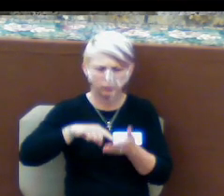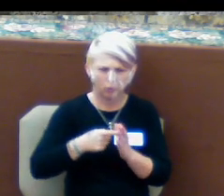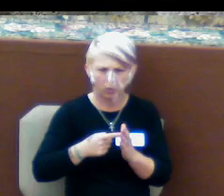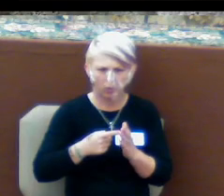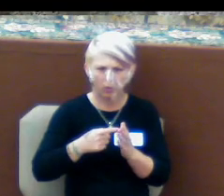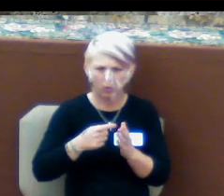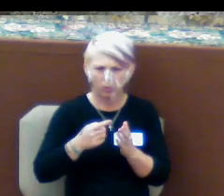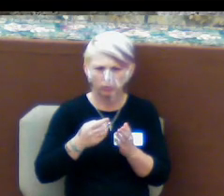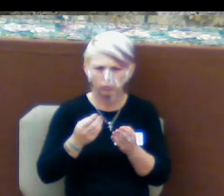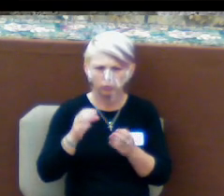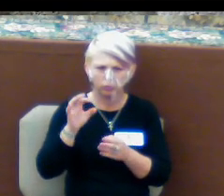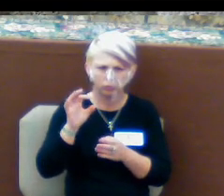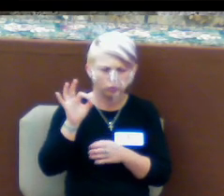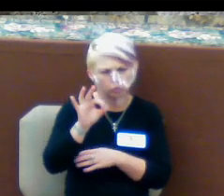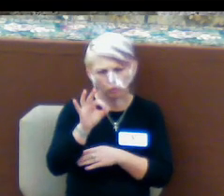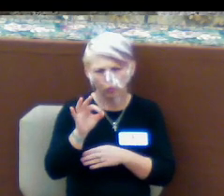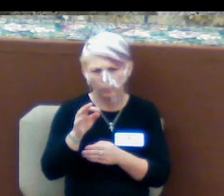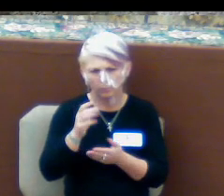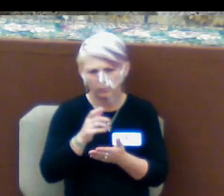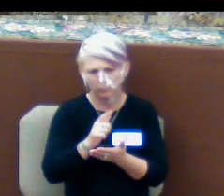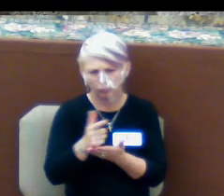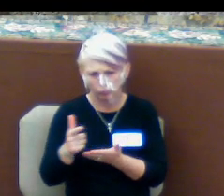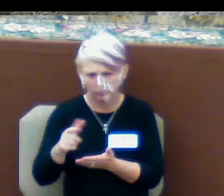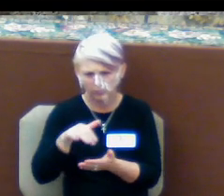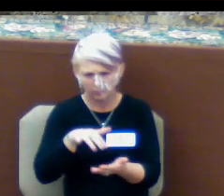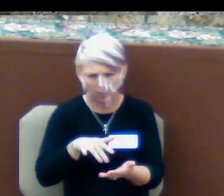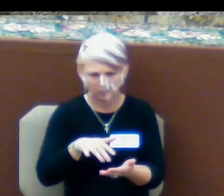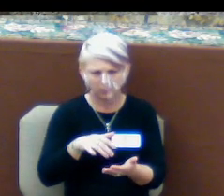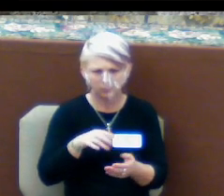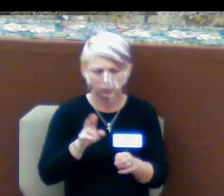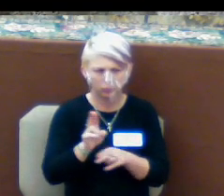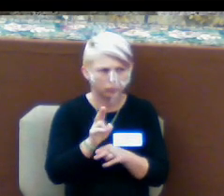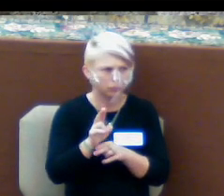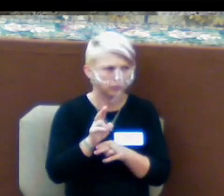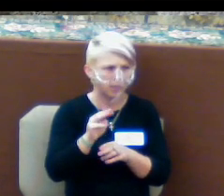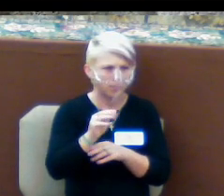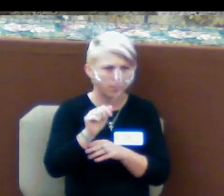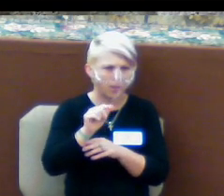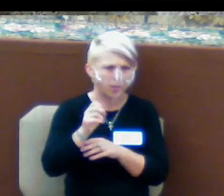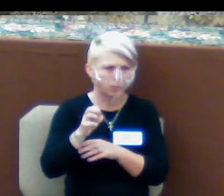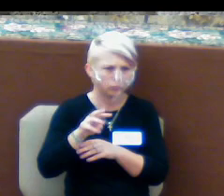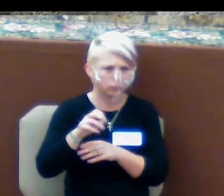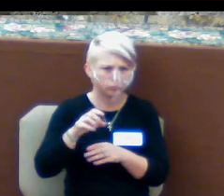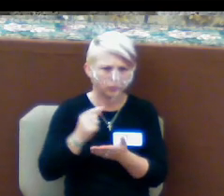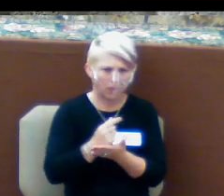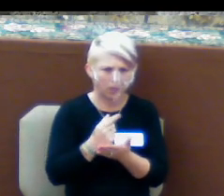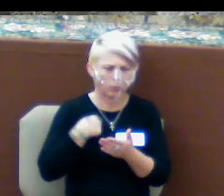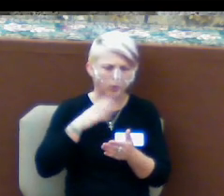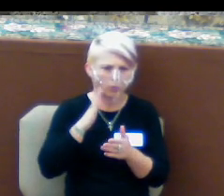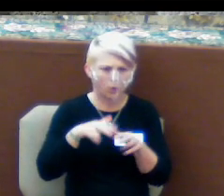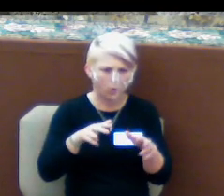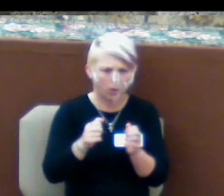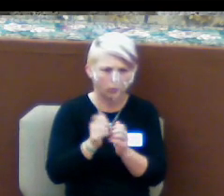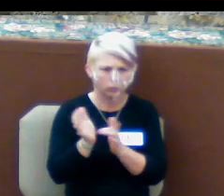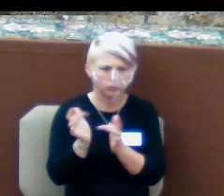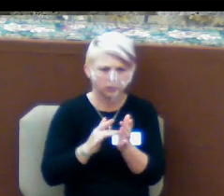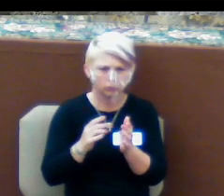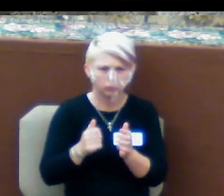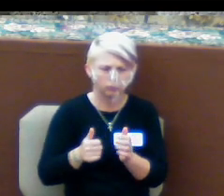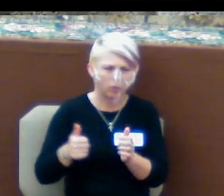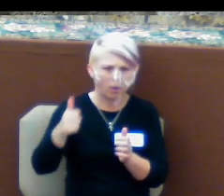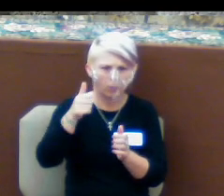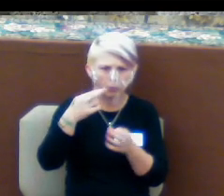called Places of the Passion. Using Matthew's gospel, we will walk with Jesus to places like the Upper